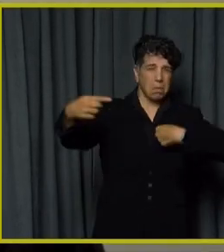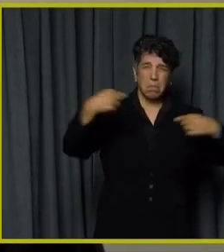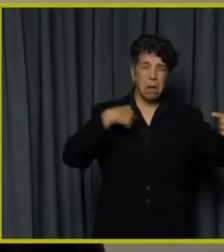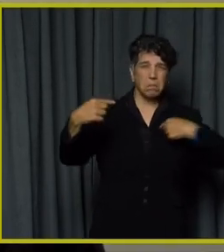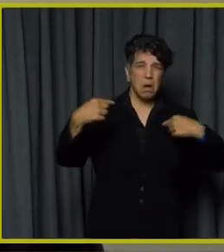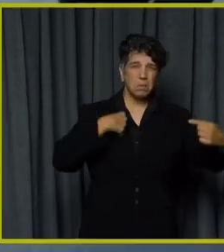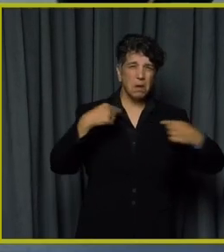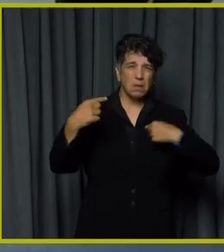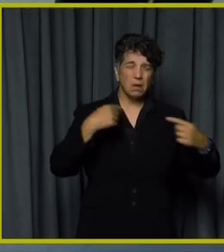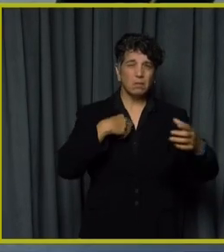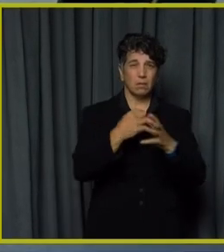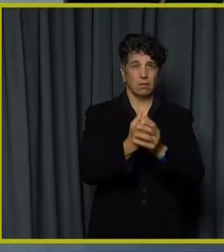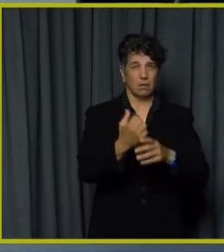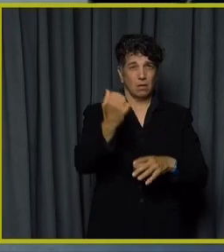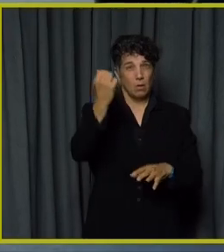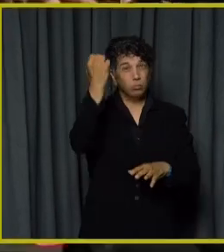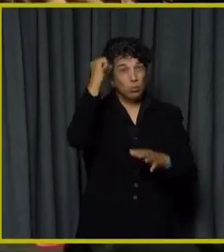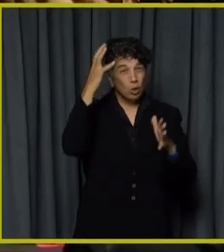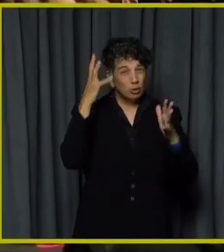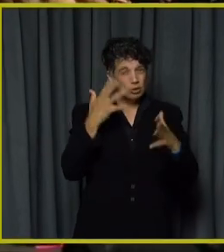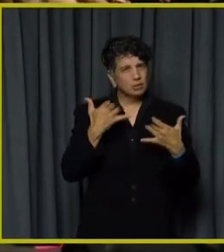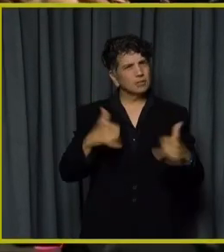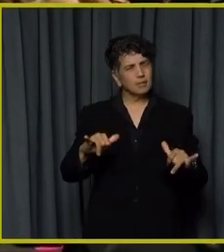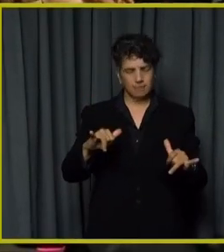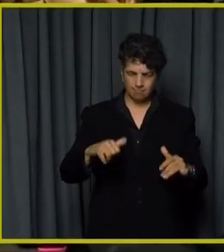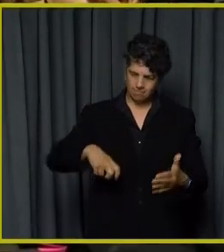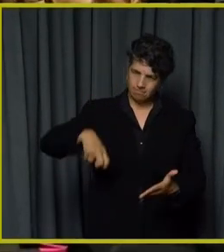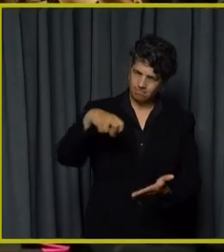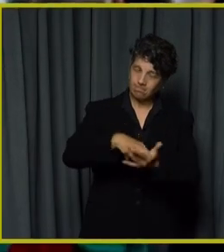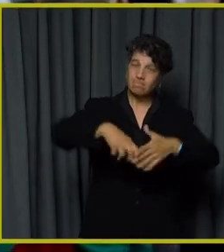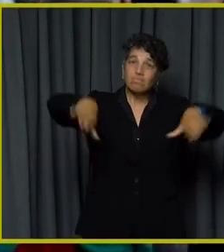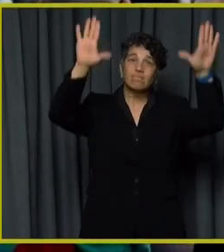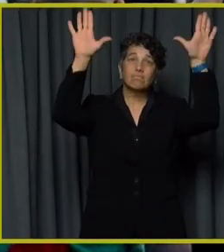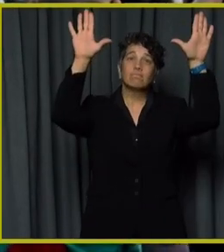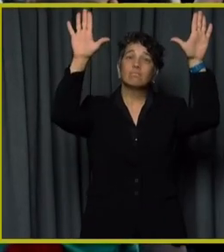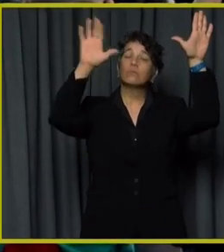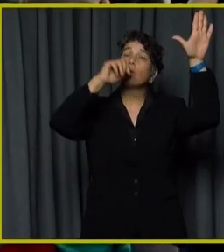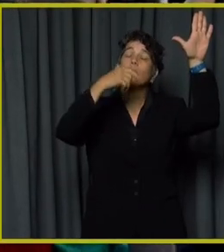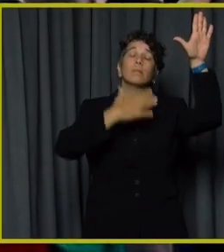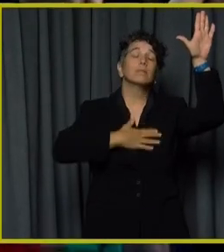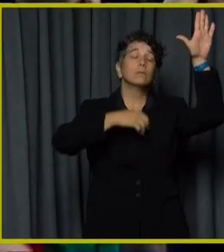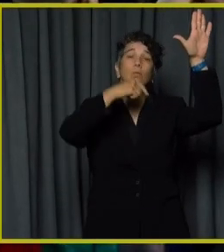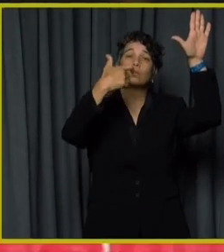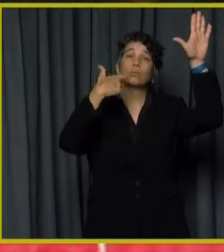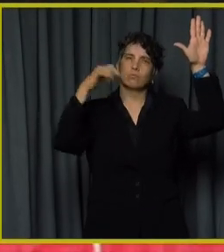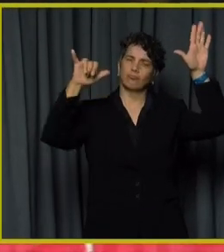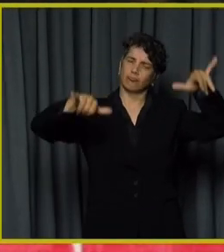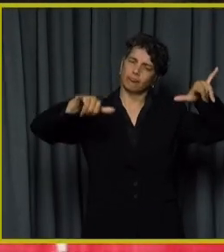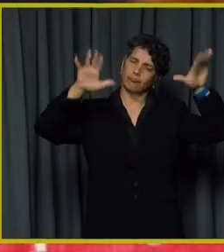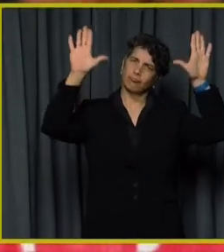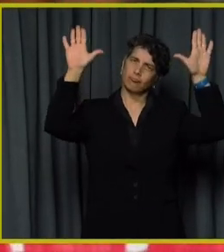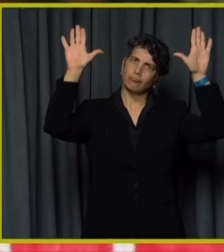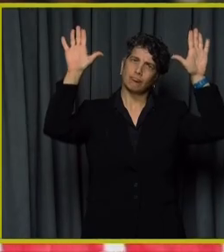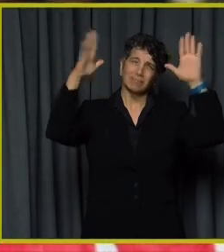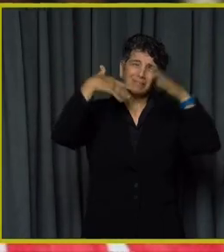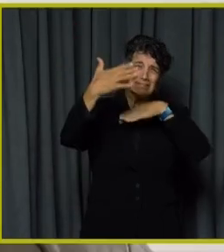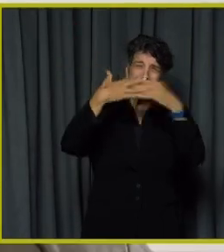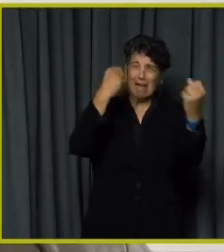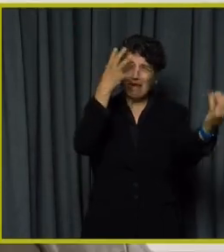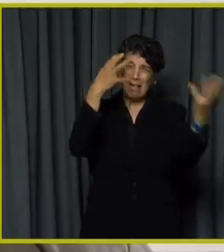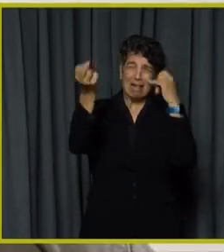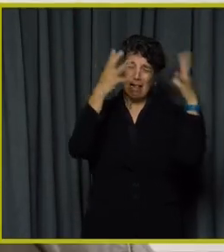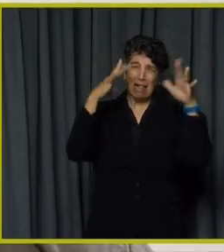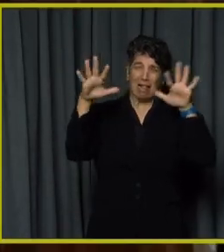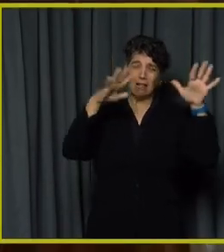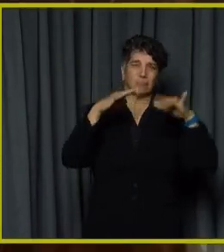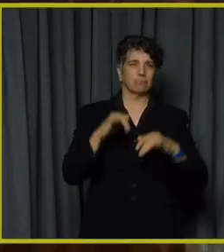protesters still standing with their hands up, saying, don't shoot. We all know this is exactly the type of situation that